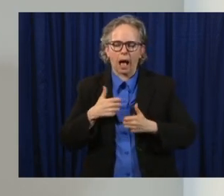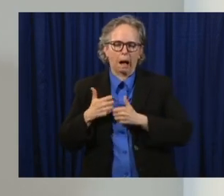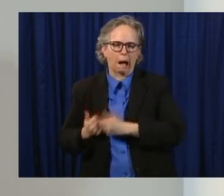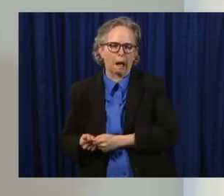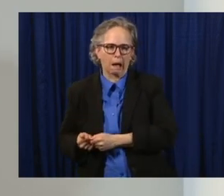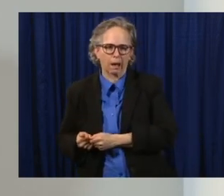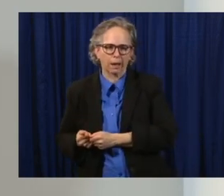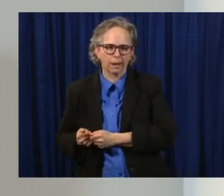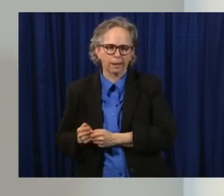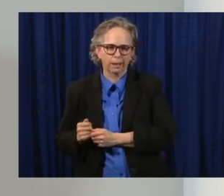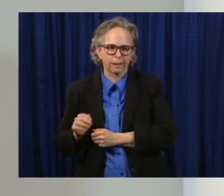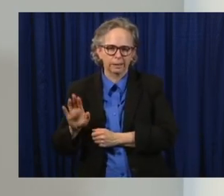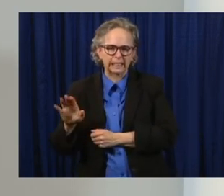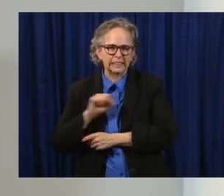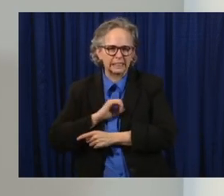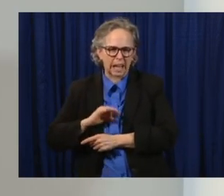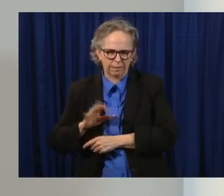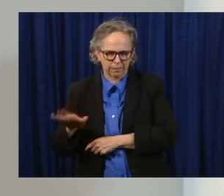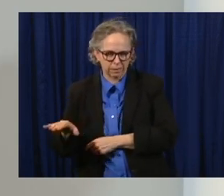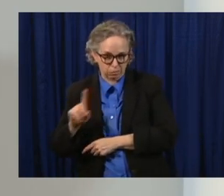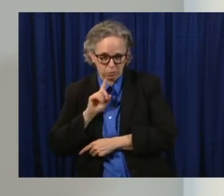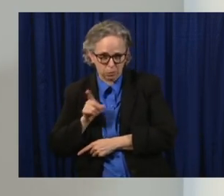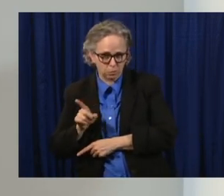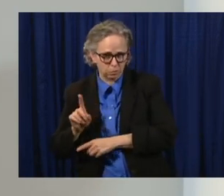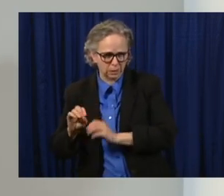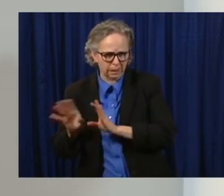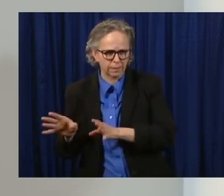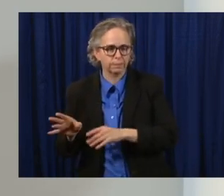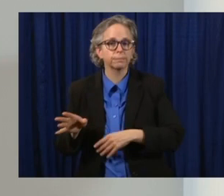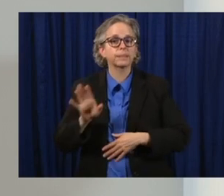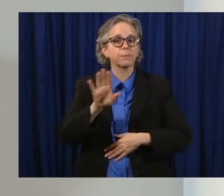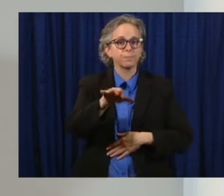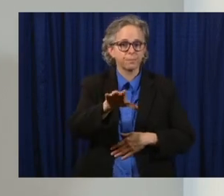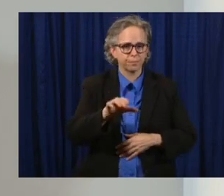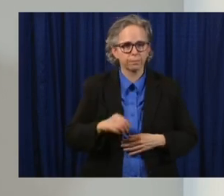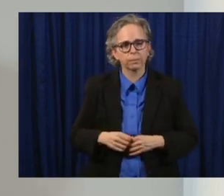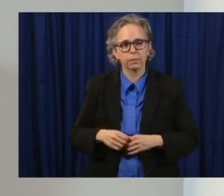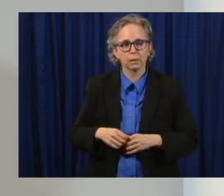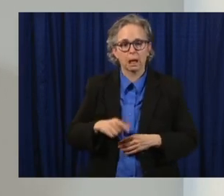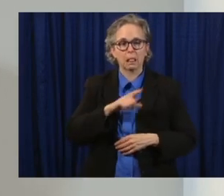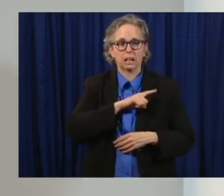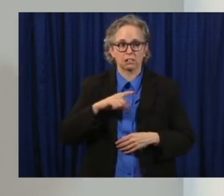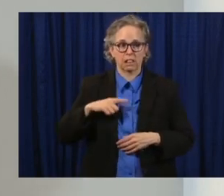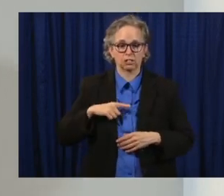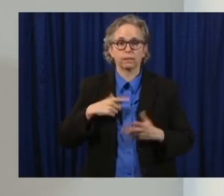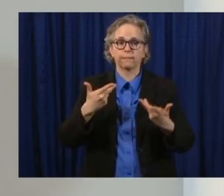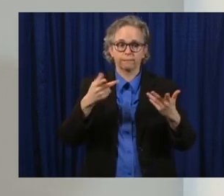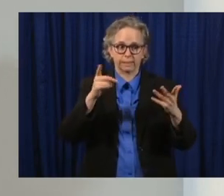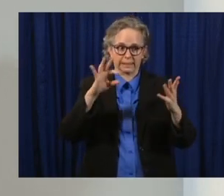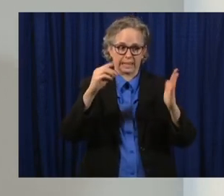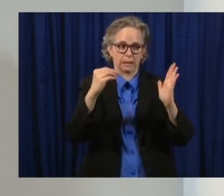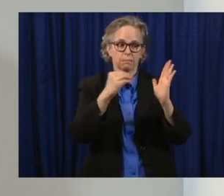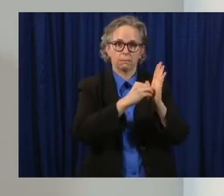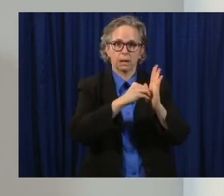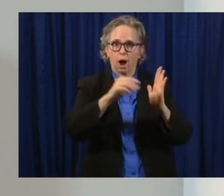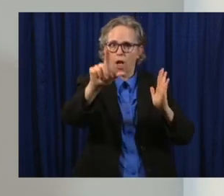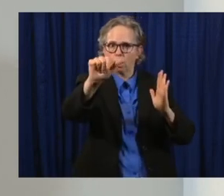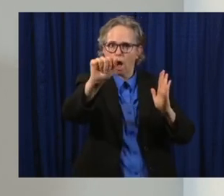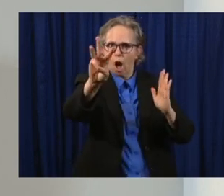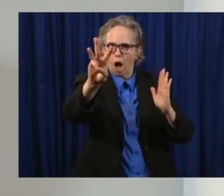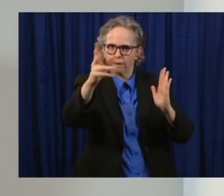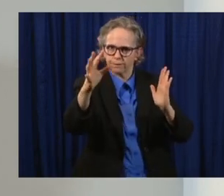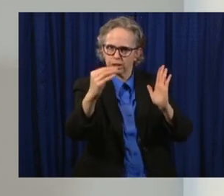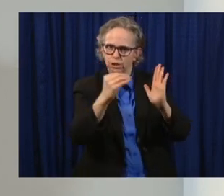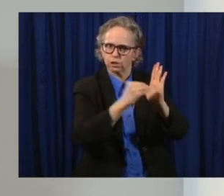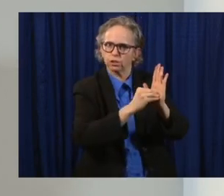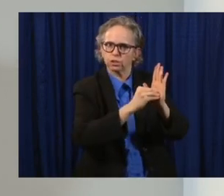staff, who said the only way, and this is what the legislature put in the law that when they reestablished it, the only way that you can